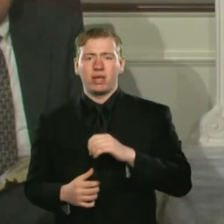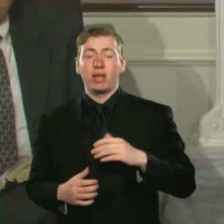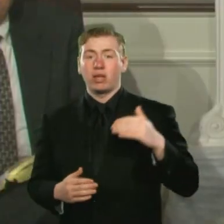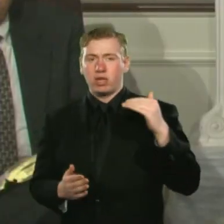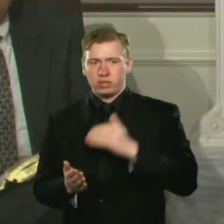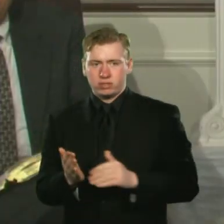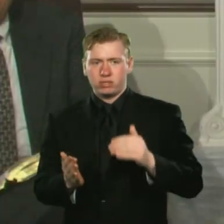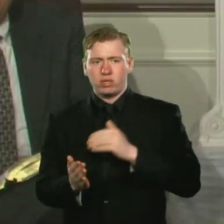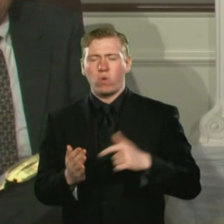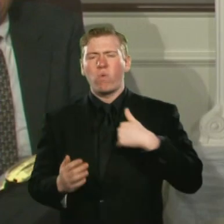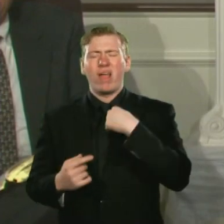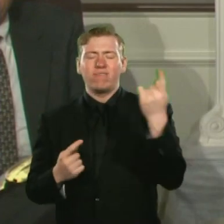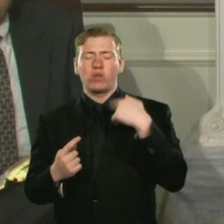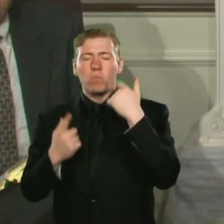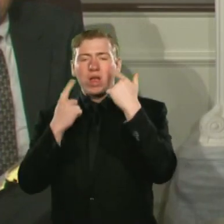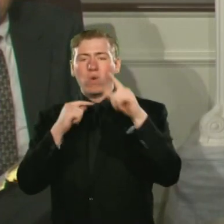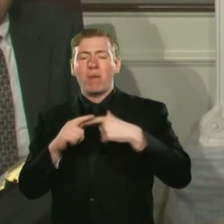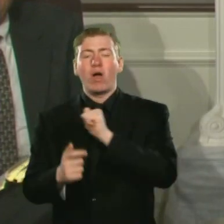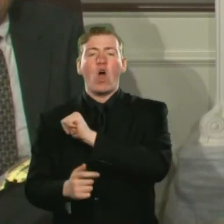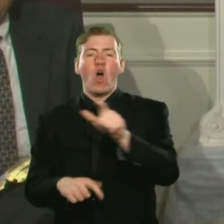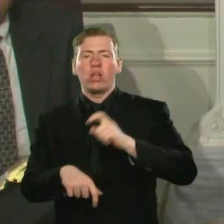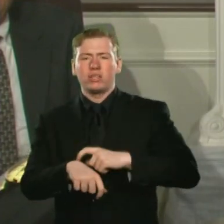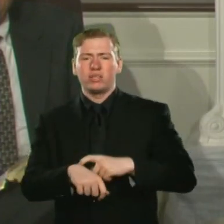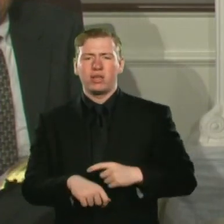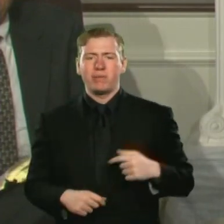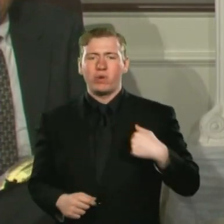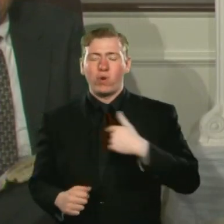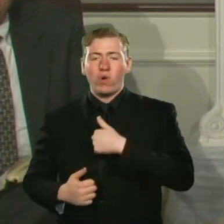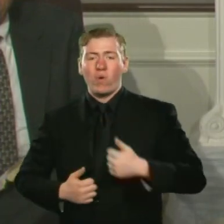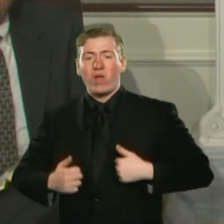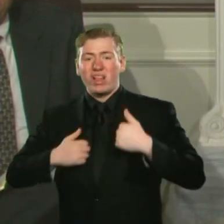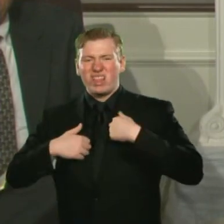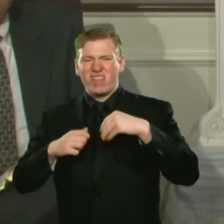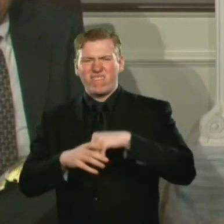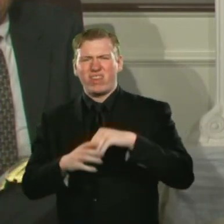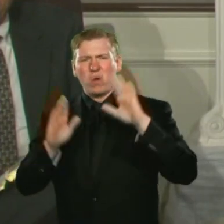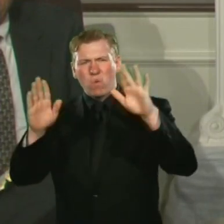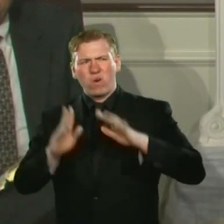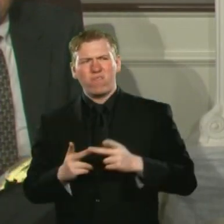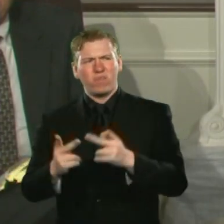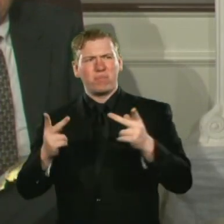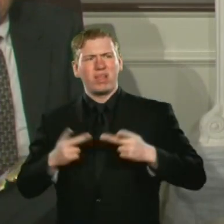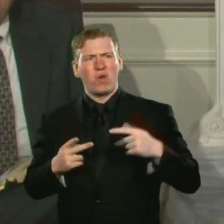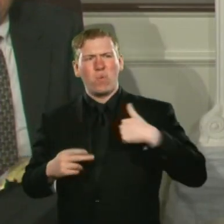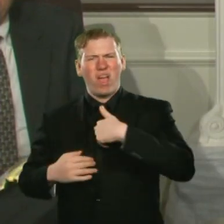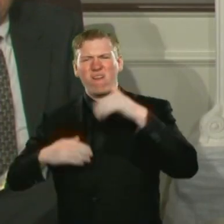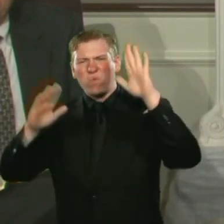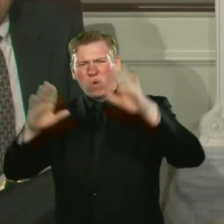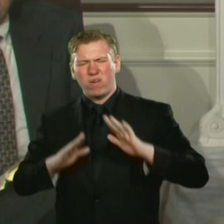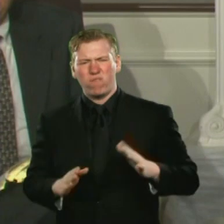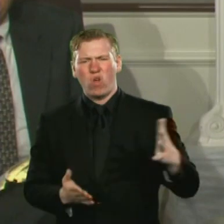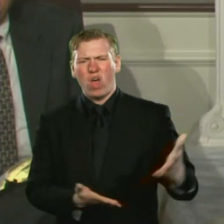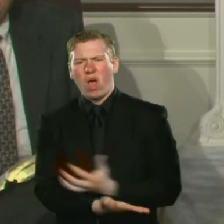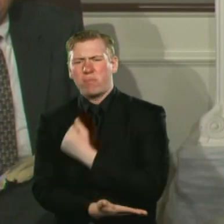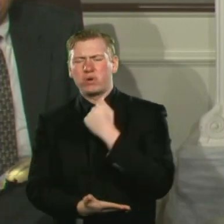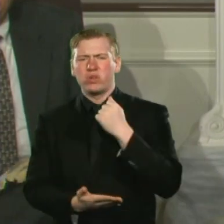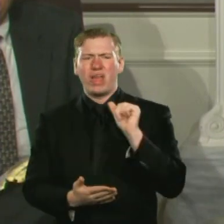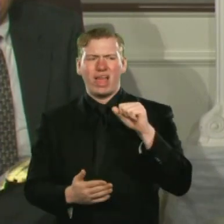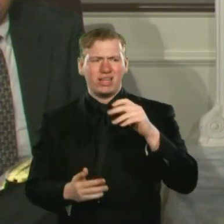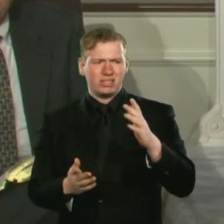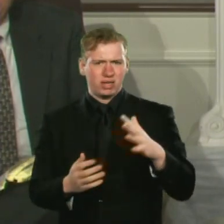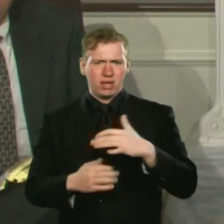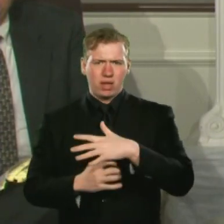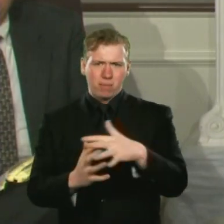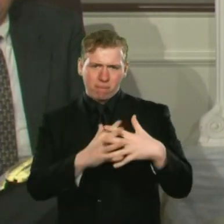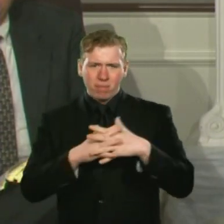got something we cry about all the time. We live in a great place. We have wonderful opportunities as Americans,